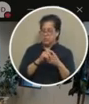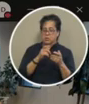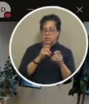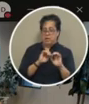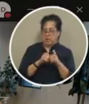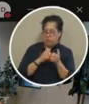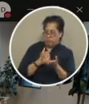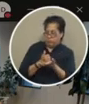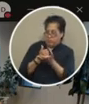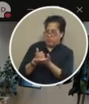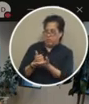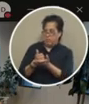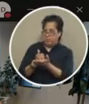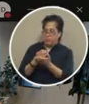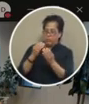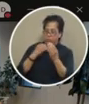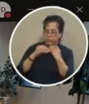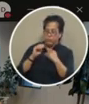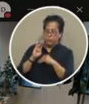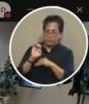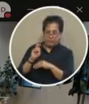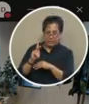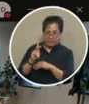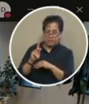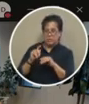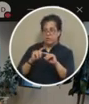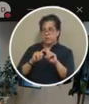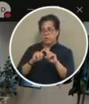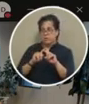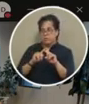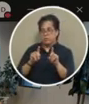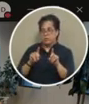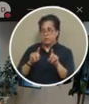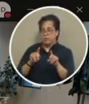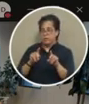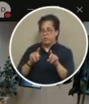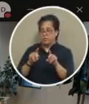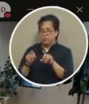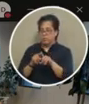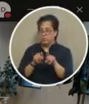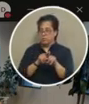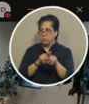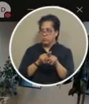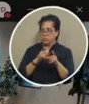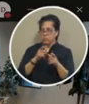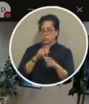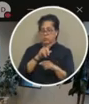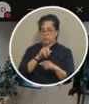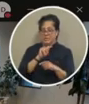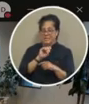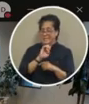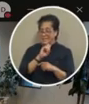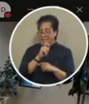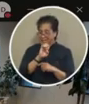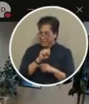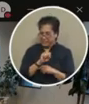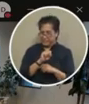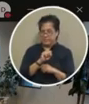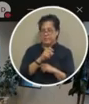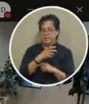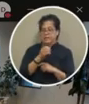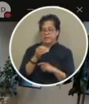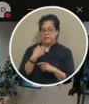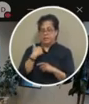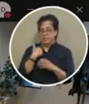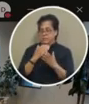assist the food bank. But with respect to the taxes themselves and